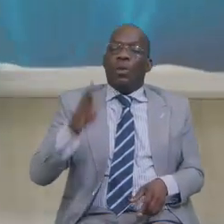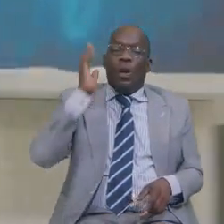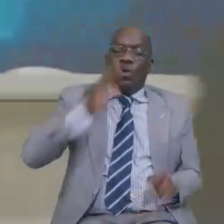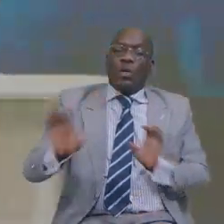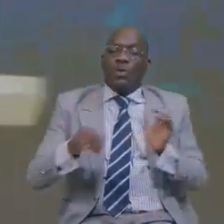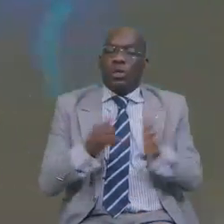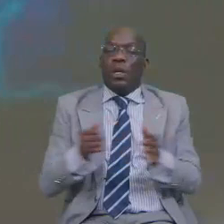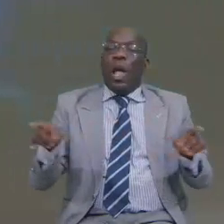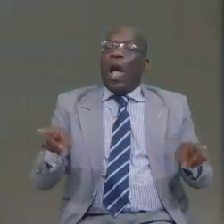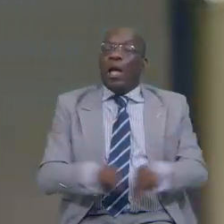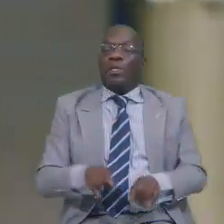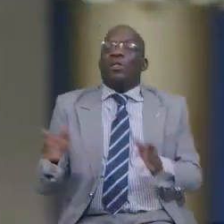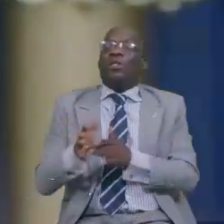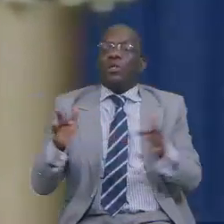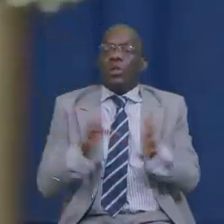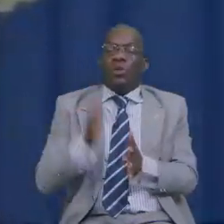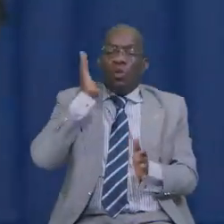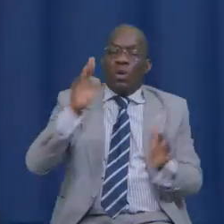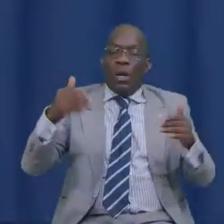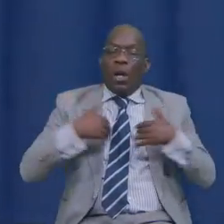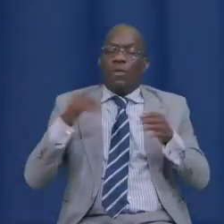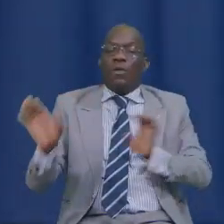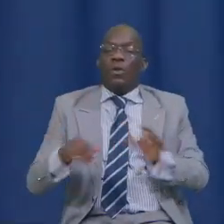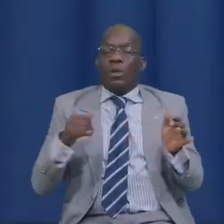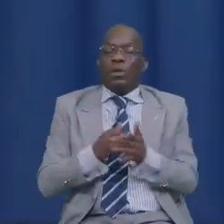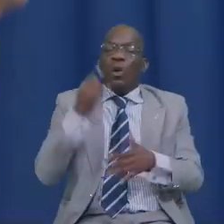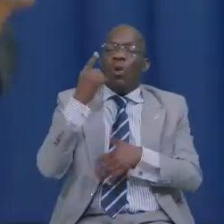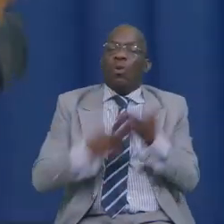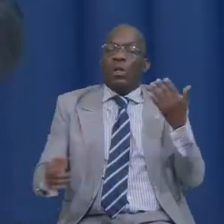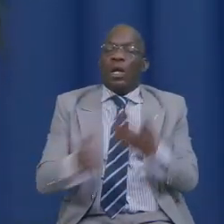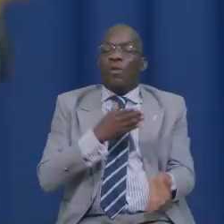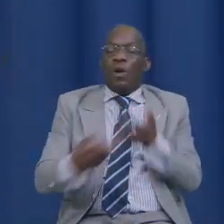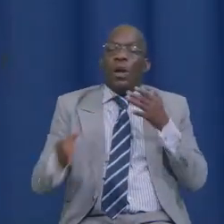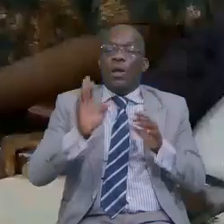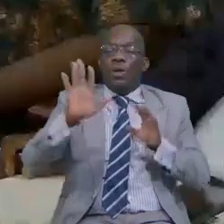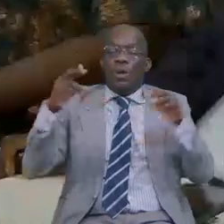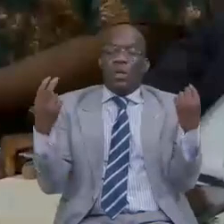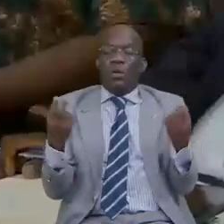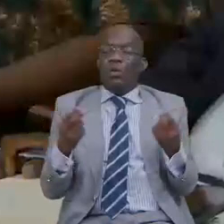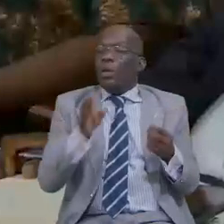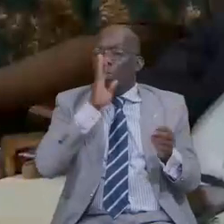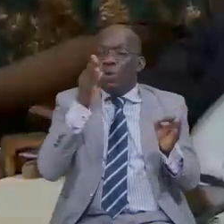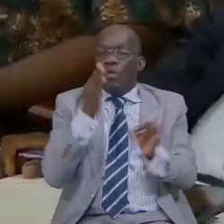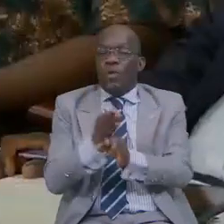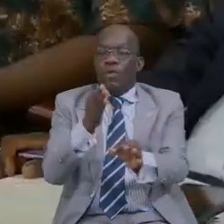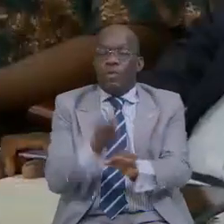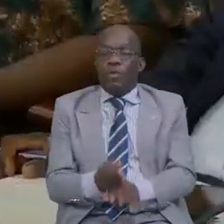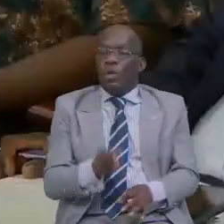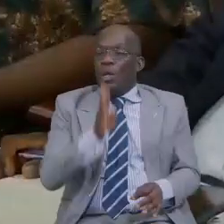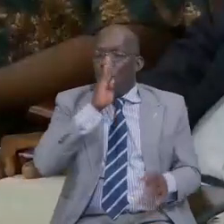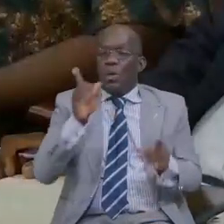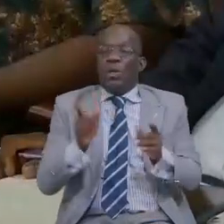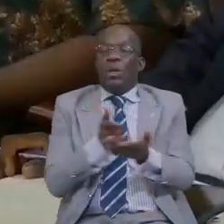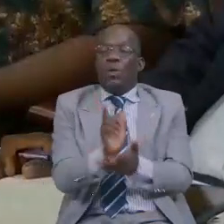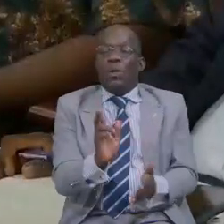Samaria. Whatever your title, be faithful, be loyal, be dutiful, and do it well.